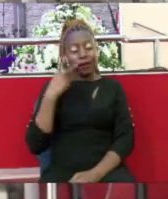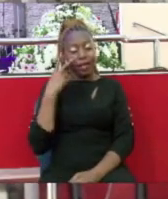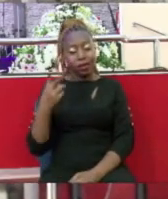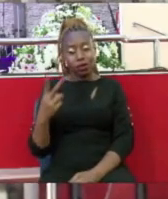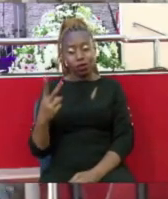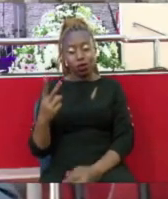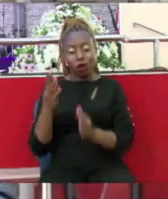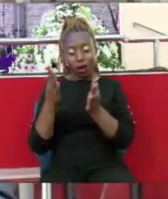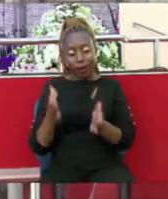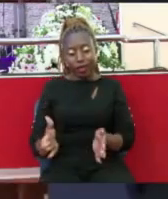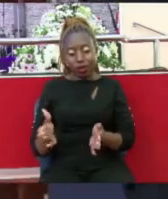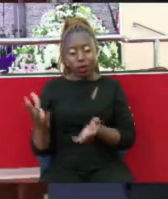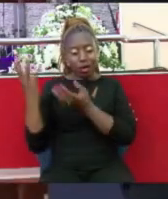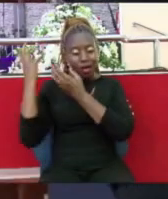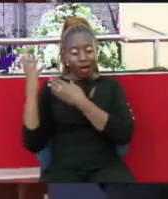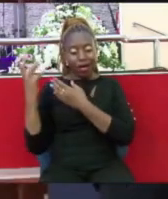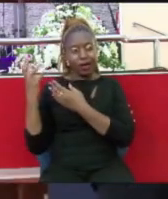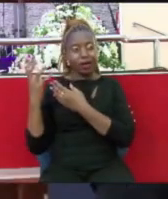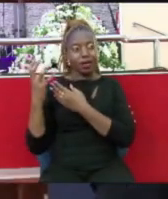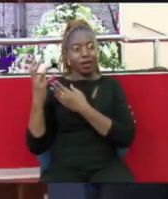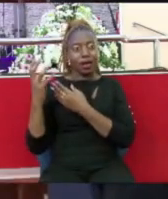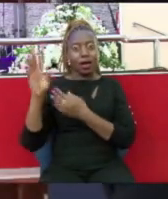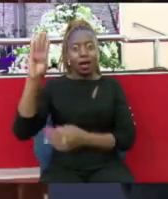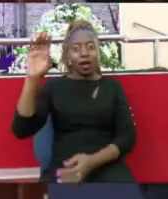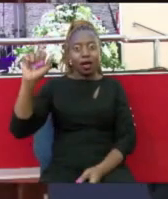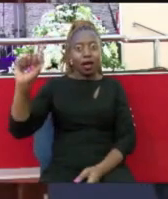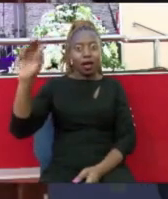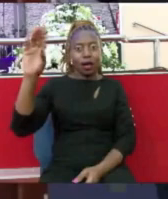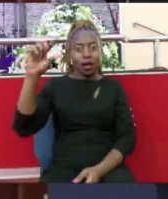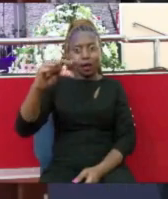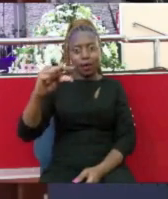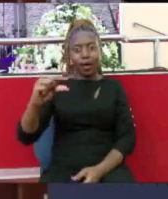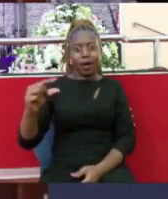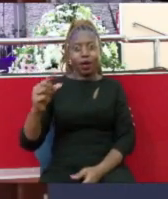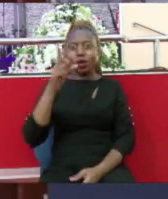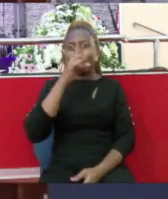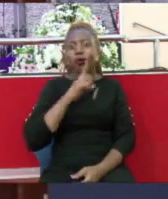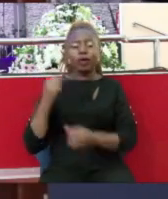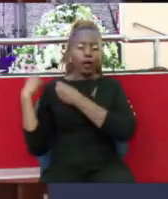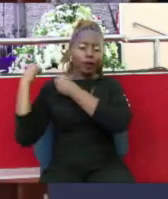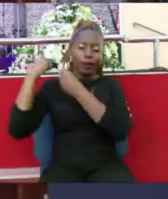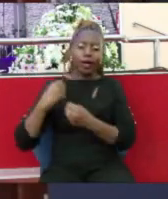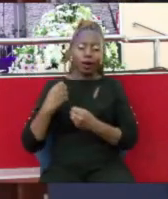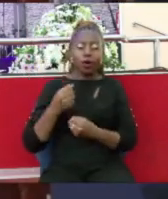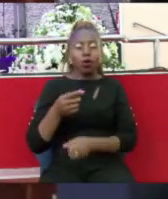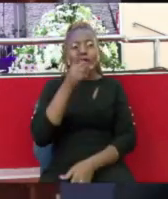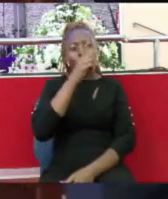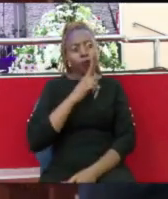beans. Nikaona mtu amebeba gunia mzima ya maharage. And he opened the boot of a big car to put the beans there. Na akafungua gari kubwa buti akaweka zile